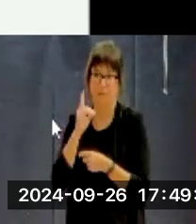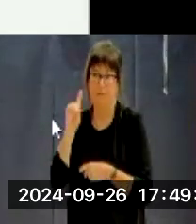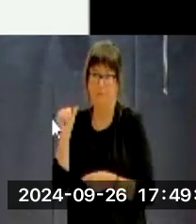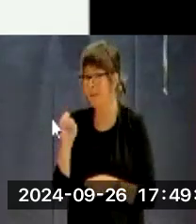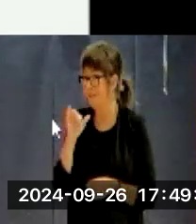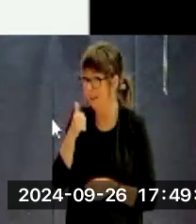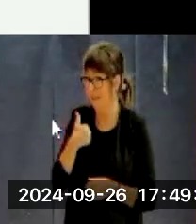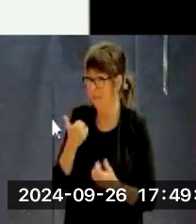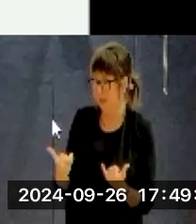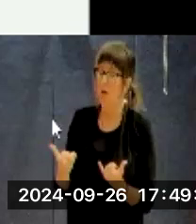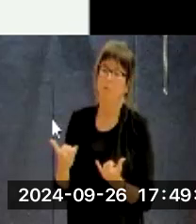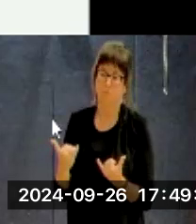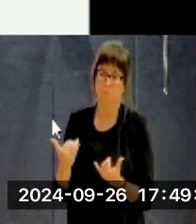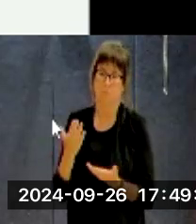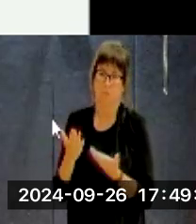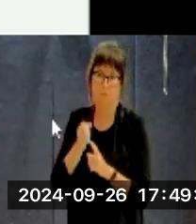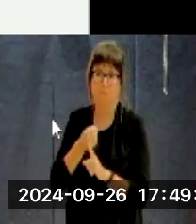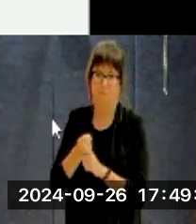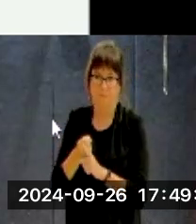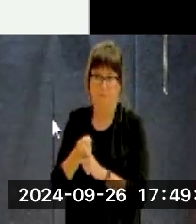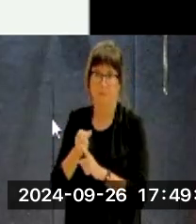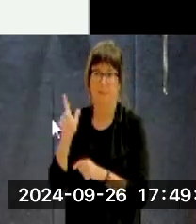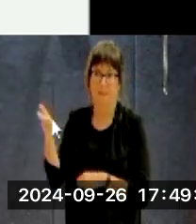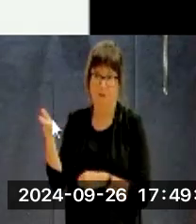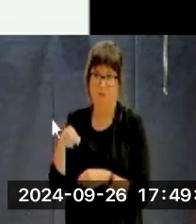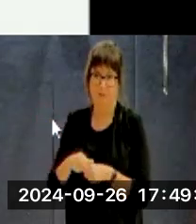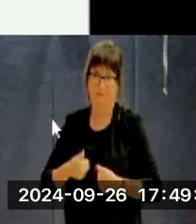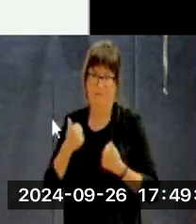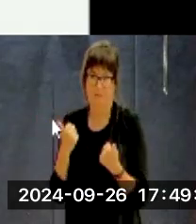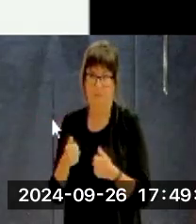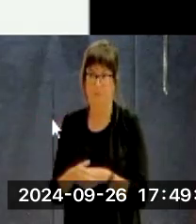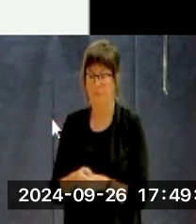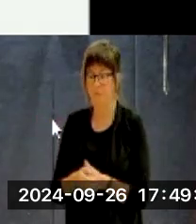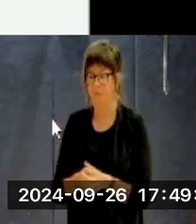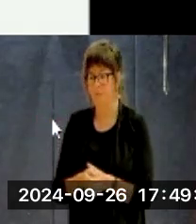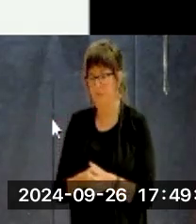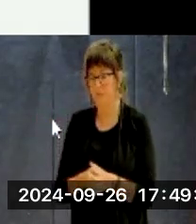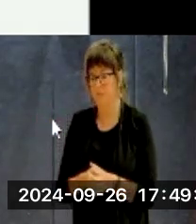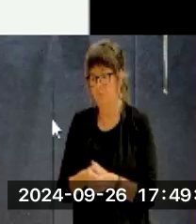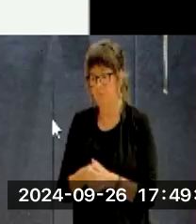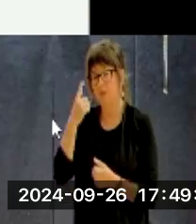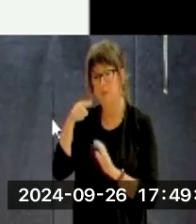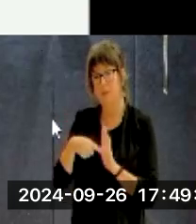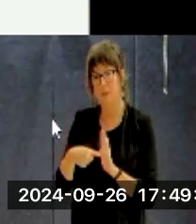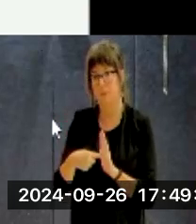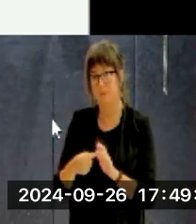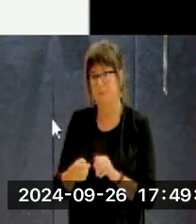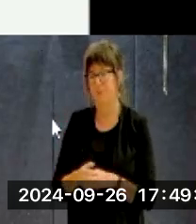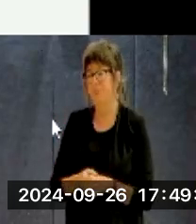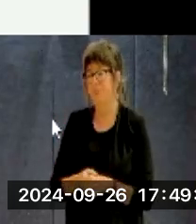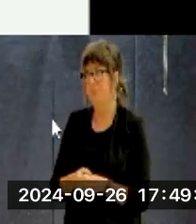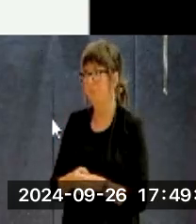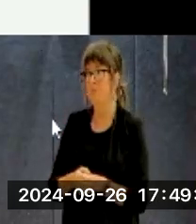disability now, they're likely going to develop one at some point in their lives. So as an example, of course, as